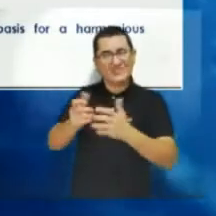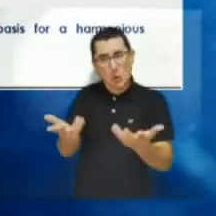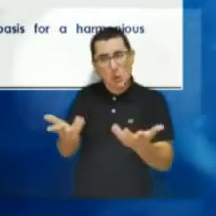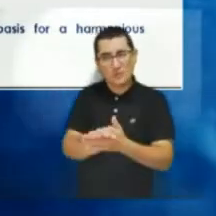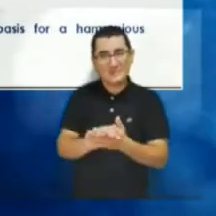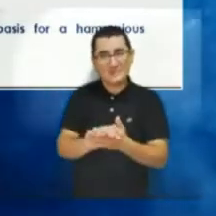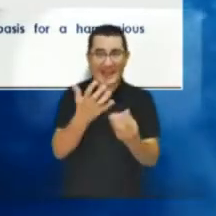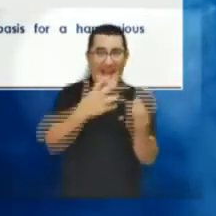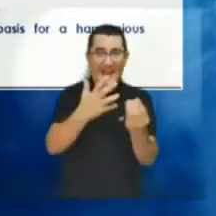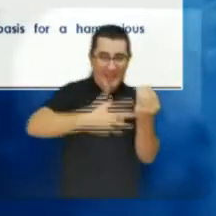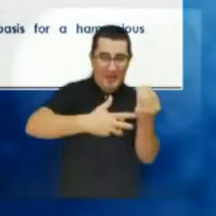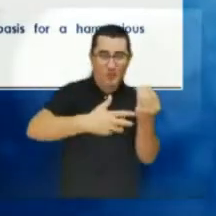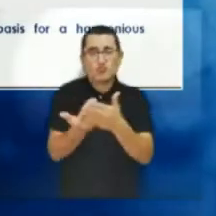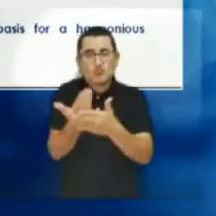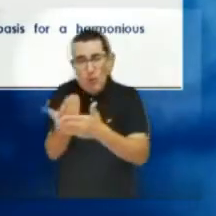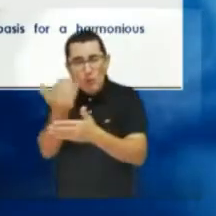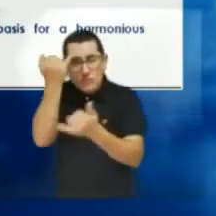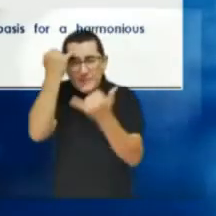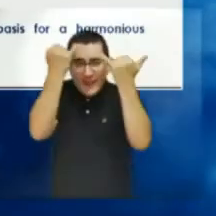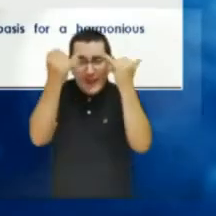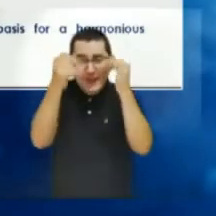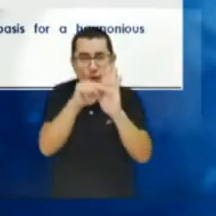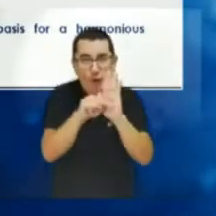different kinds of prevention.